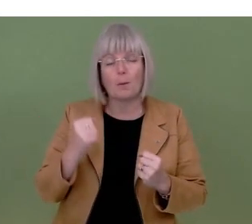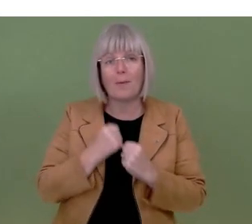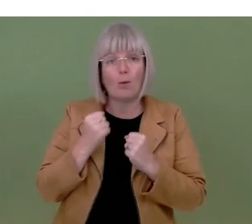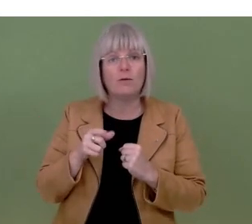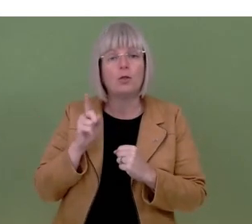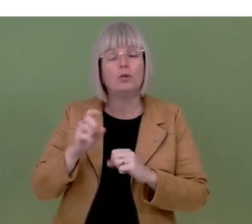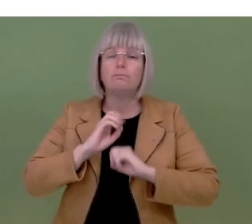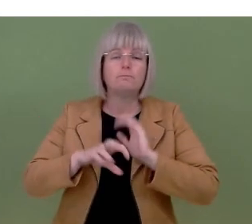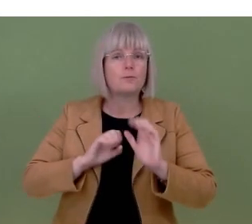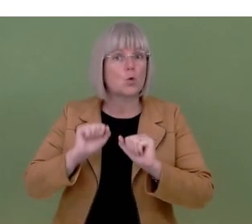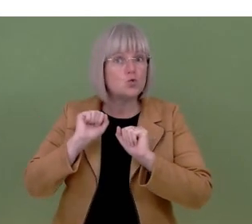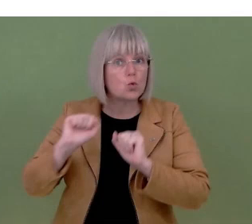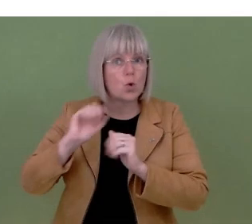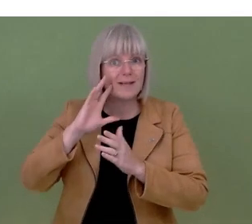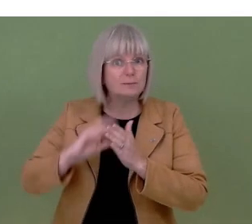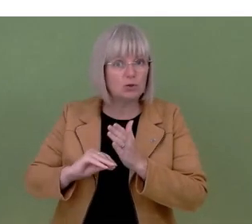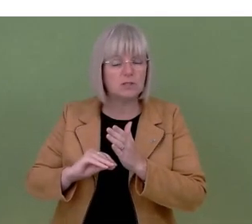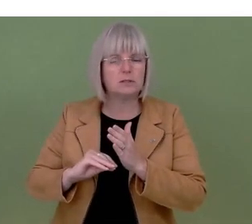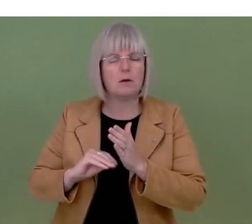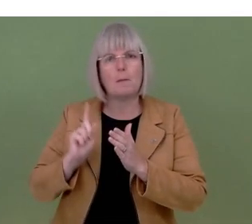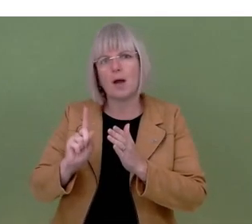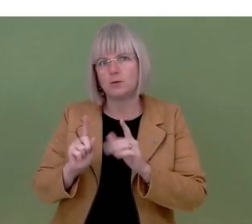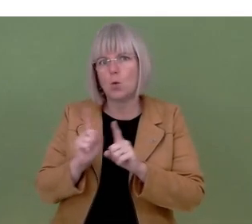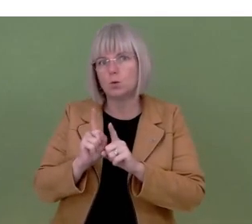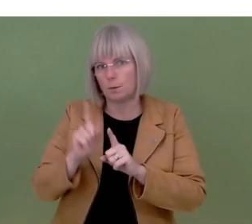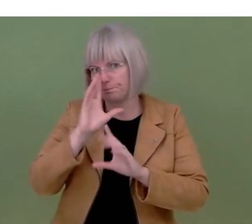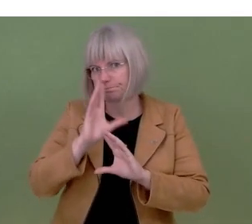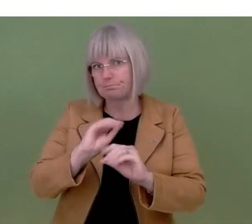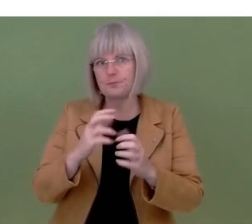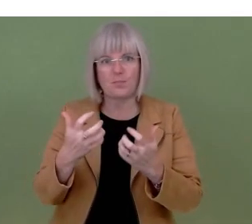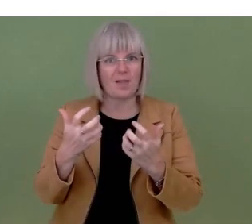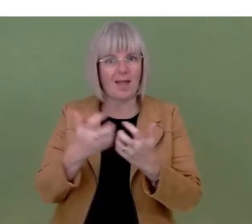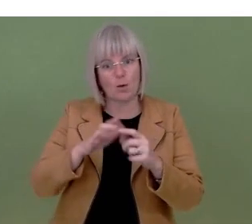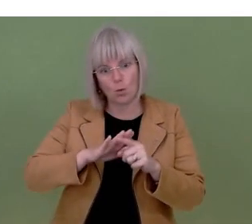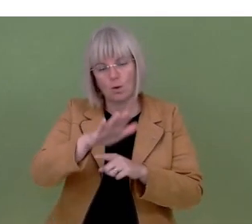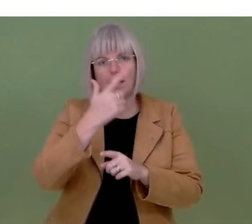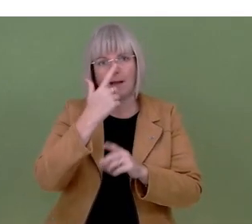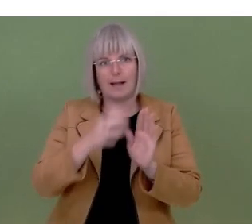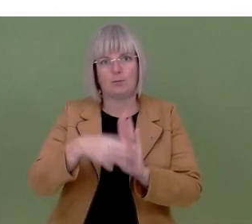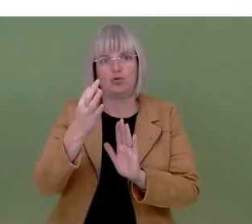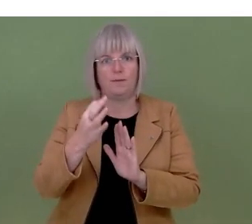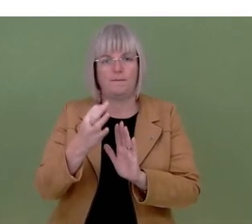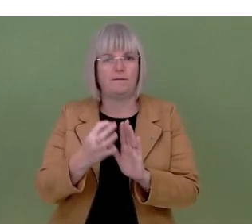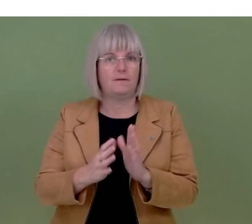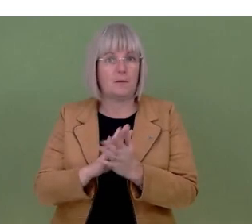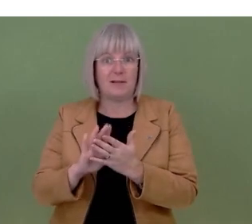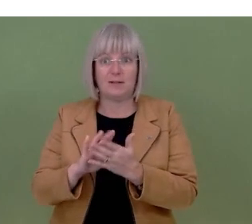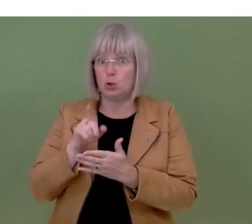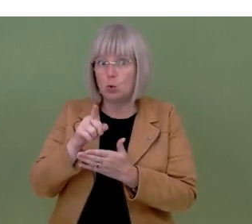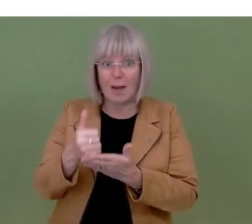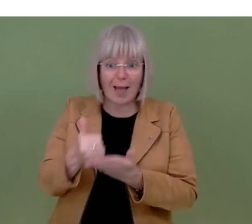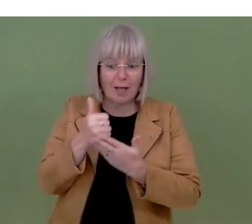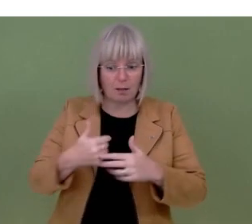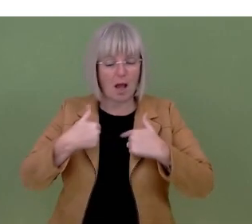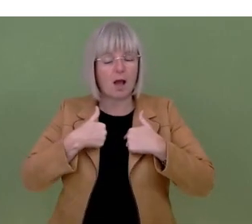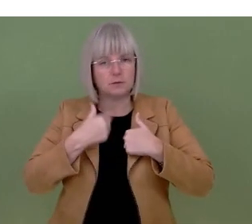the important reflections that you've had on how things can improve. So you're really helping us move forward in our understanding of this really